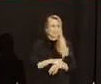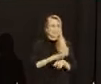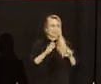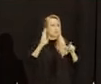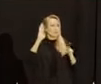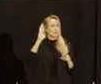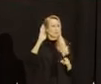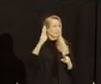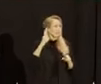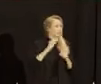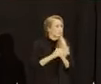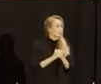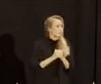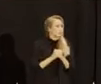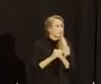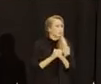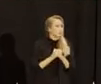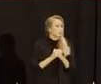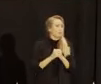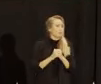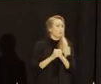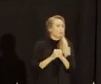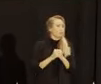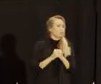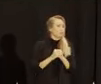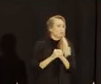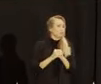Stand up and Tammy will walk to you.